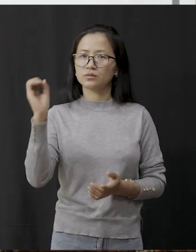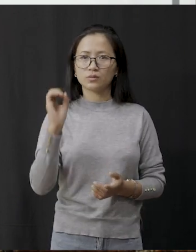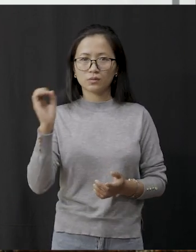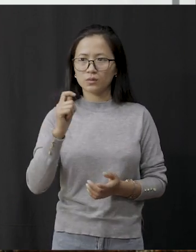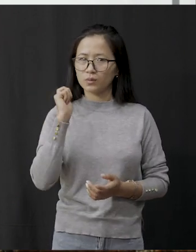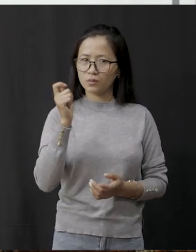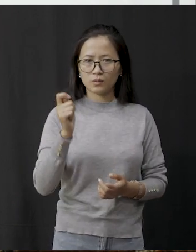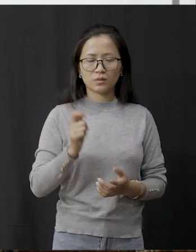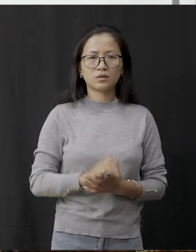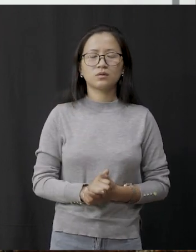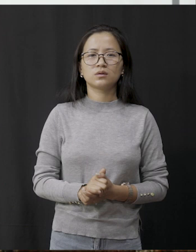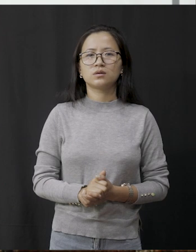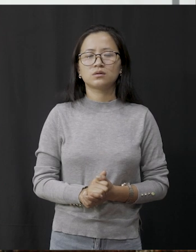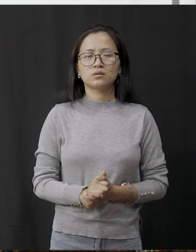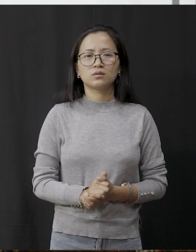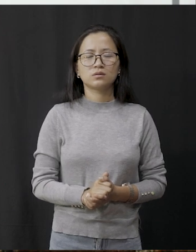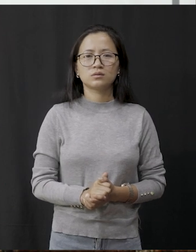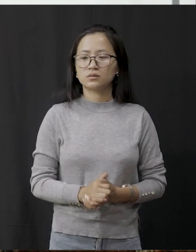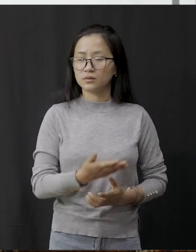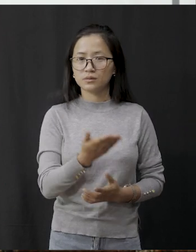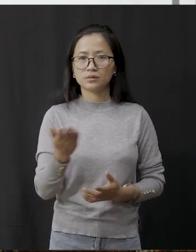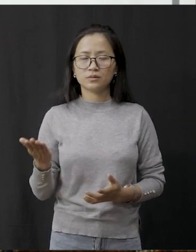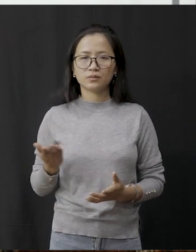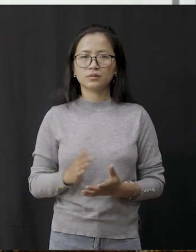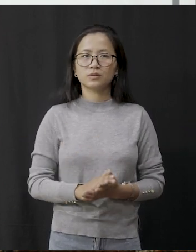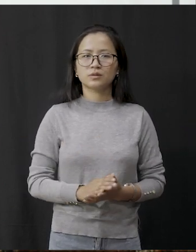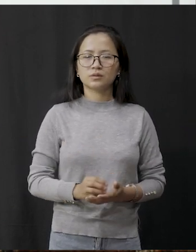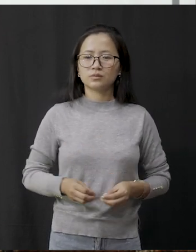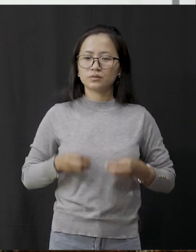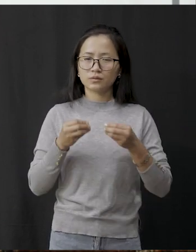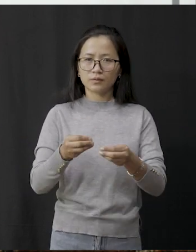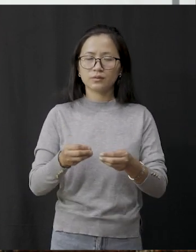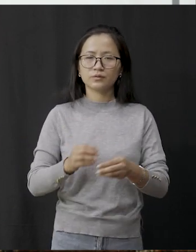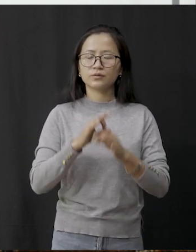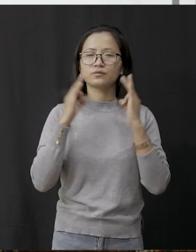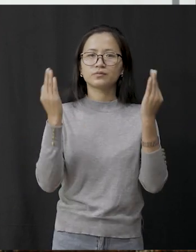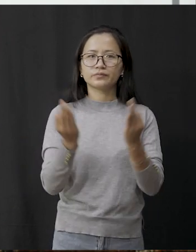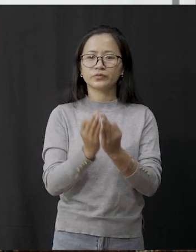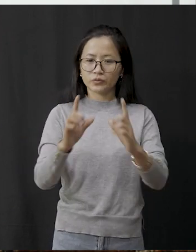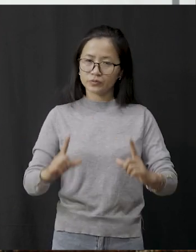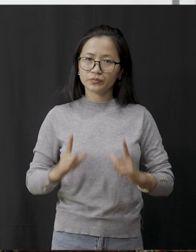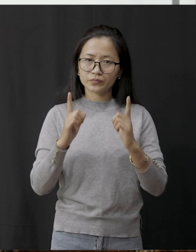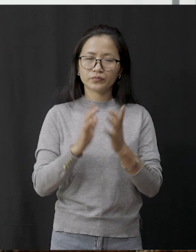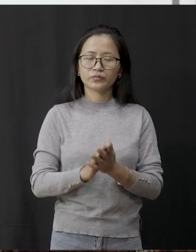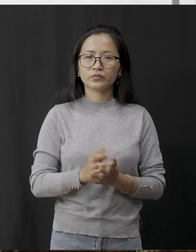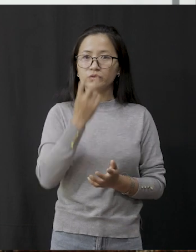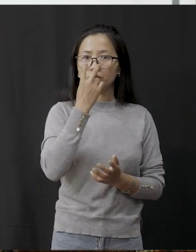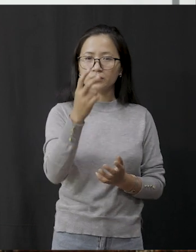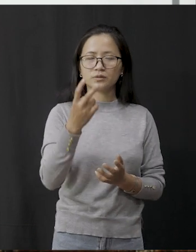occupation. And they are doing this to feed their family. So this is